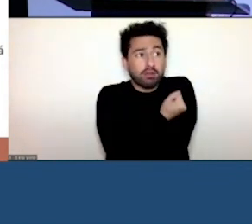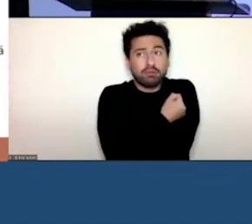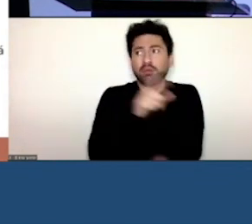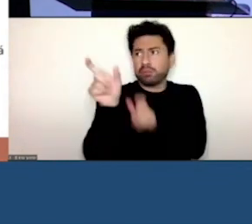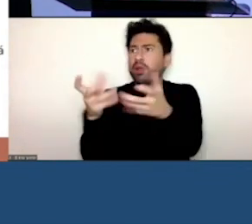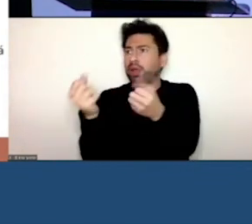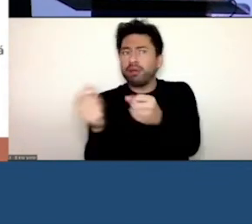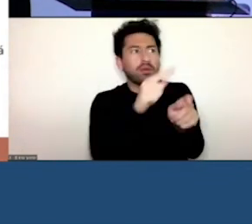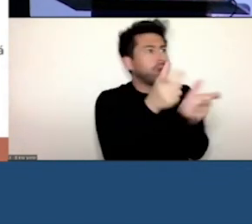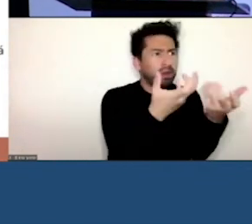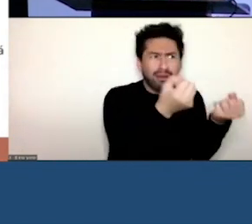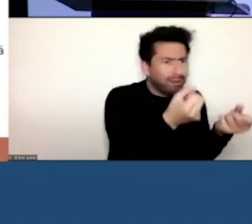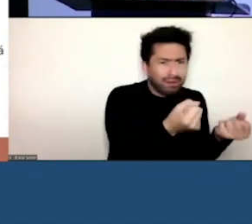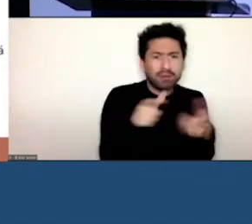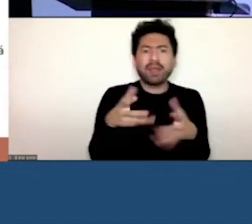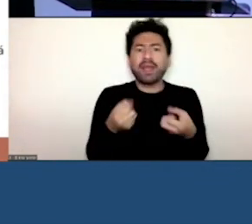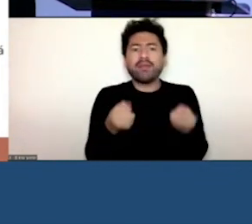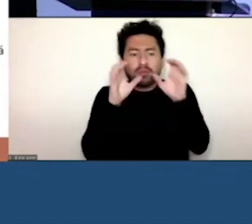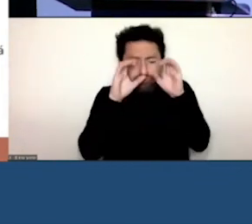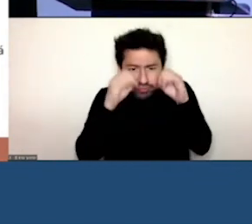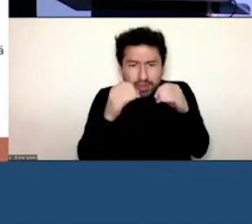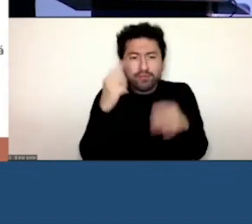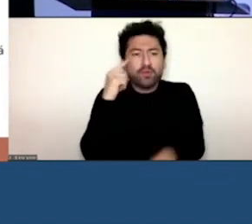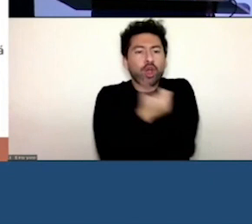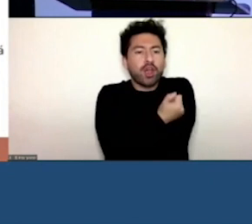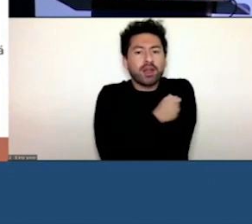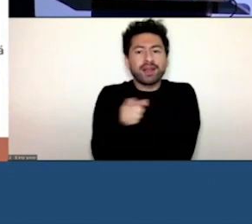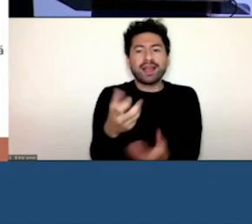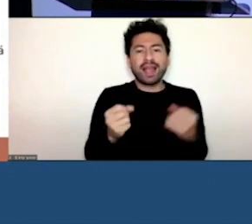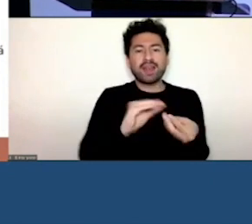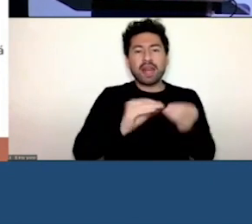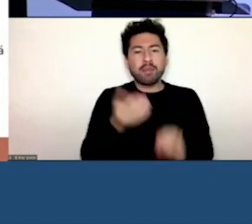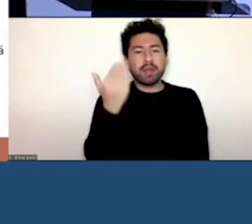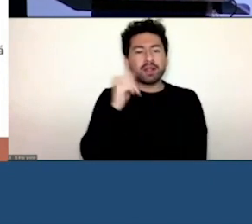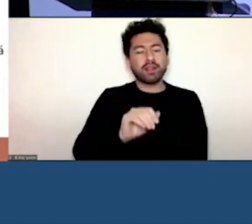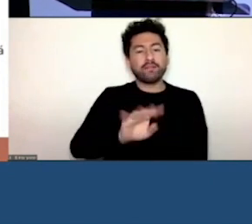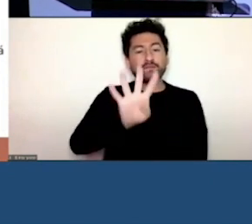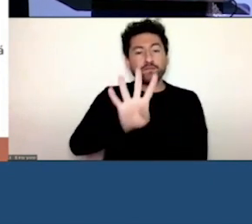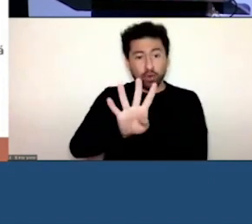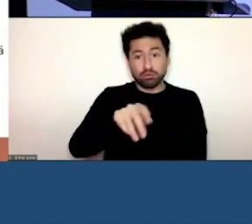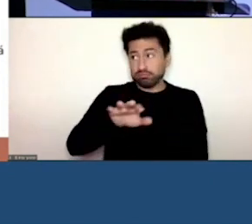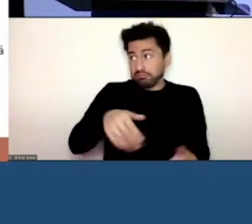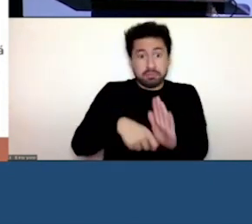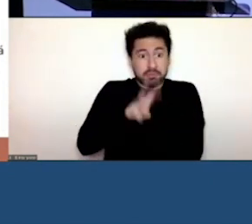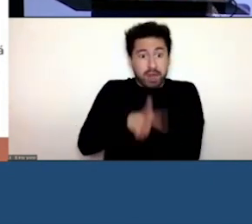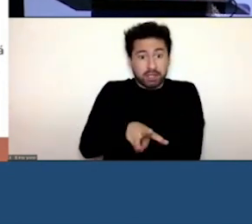vaccines. We have an observatory on vaccination, and these are figures from the 4th of March,